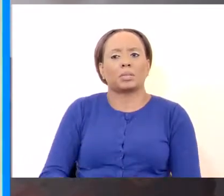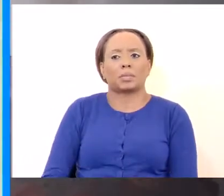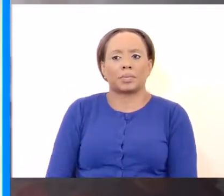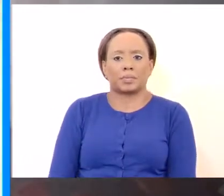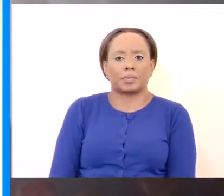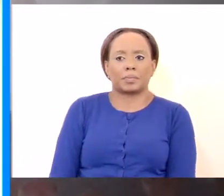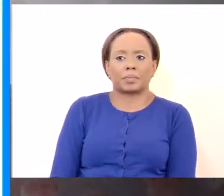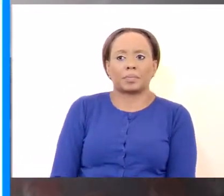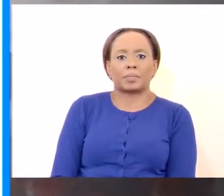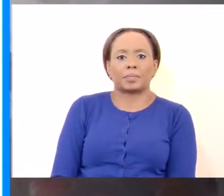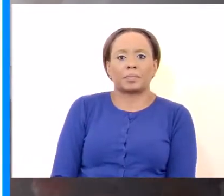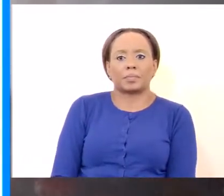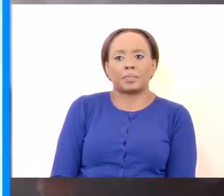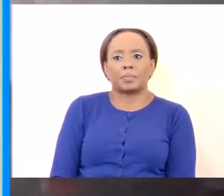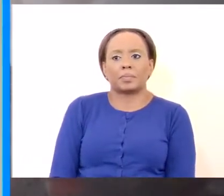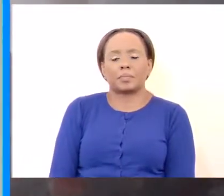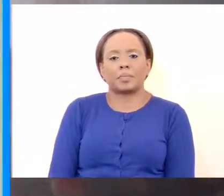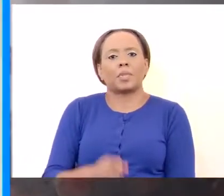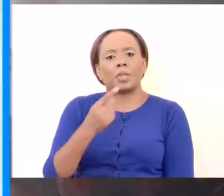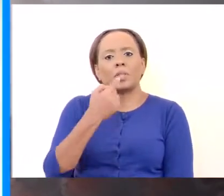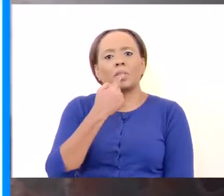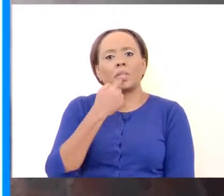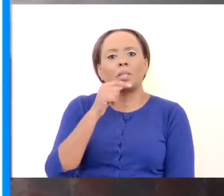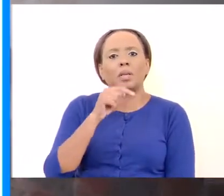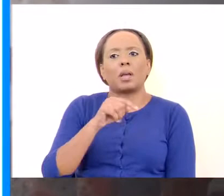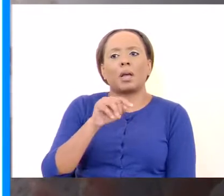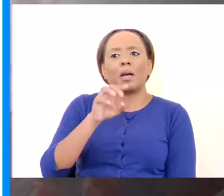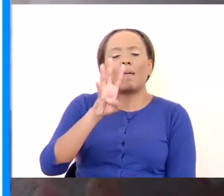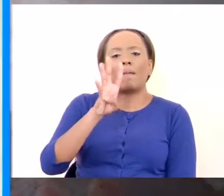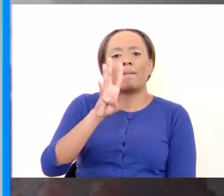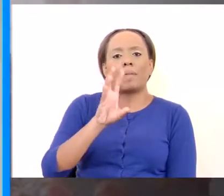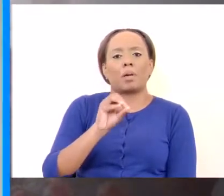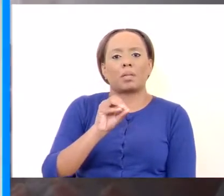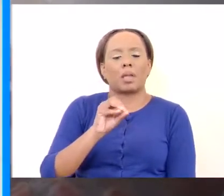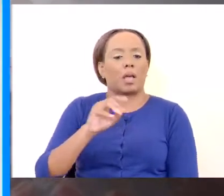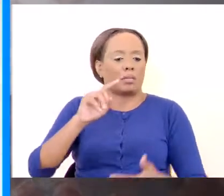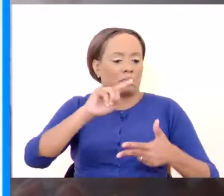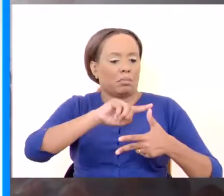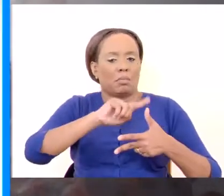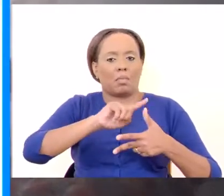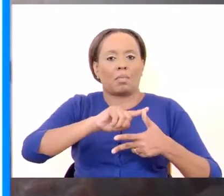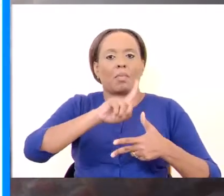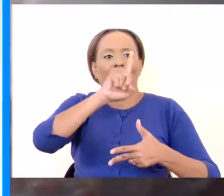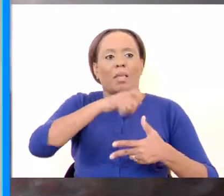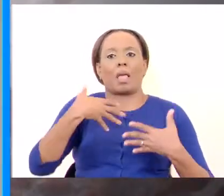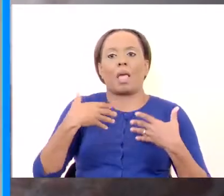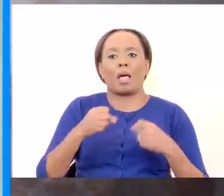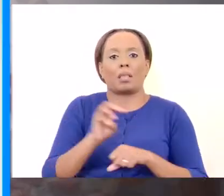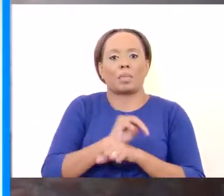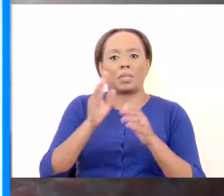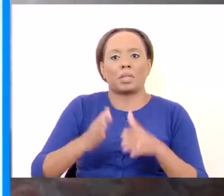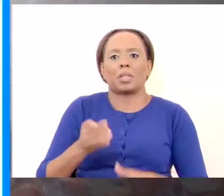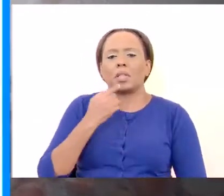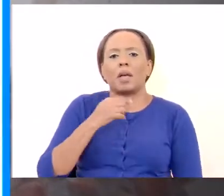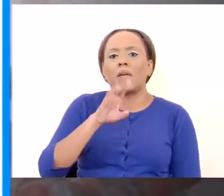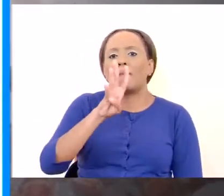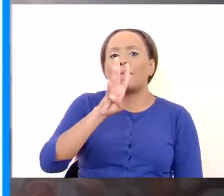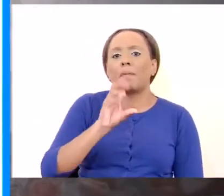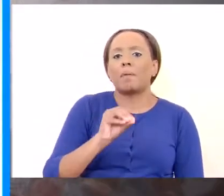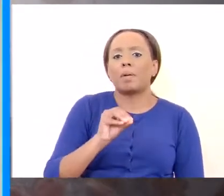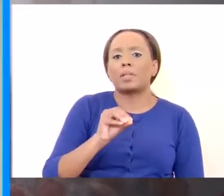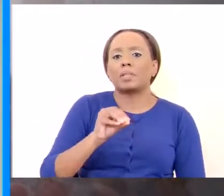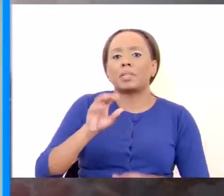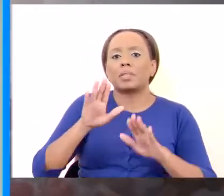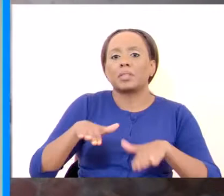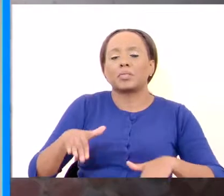In terms of the number of minors, you mentioned 40 minors. This is a question for Minister Bostic. You mentioned 40 minors and